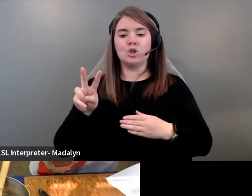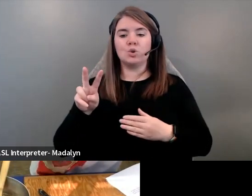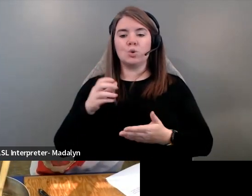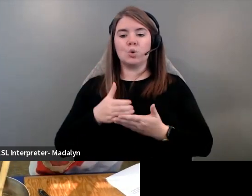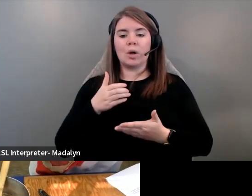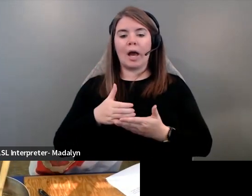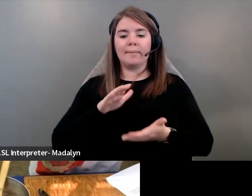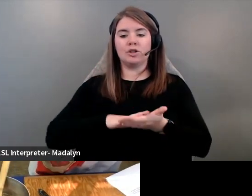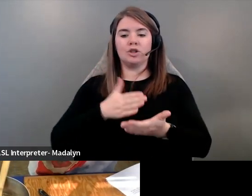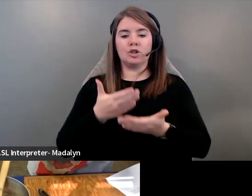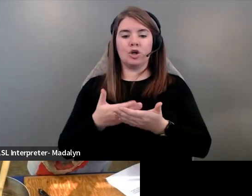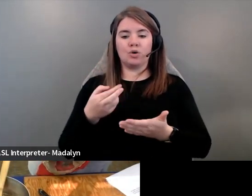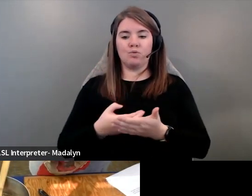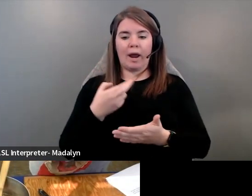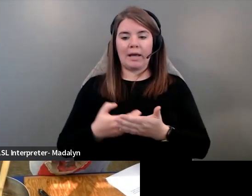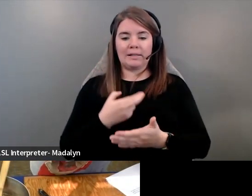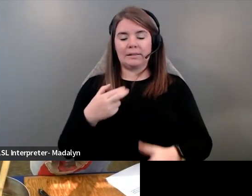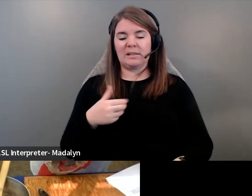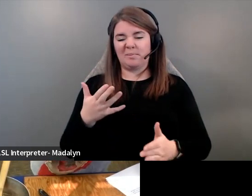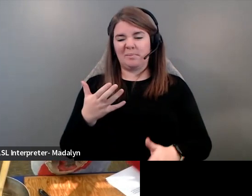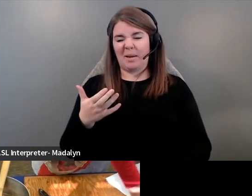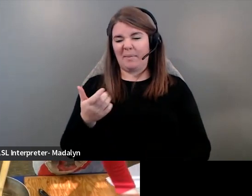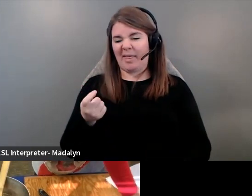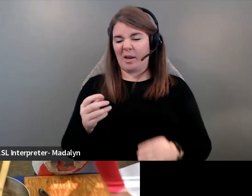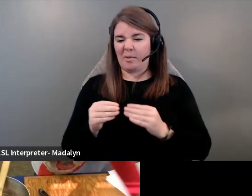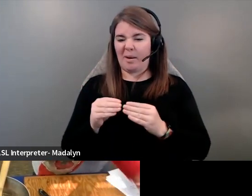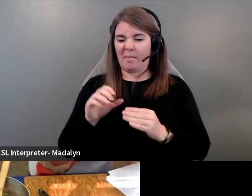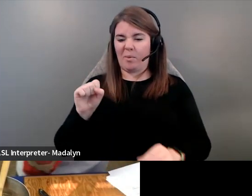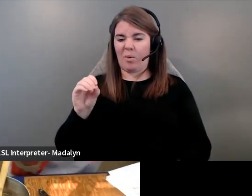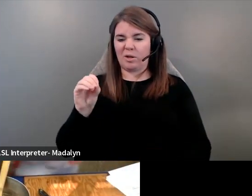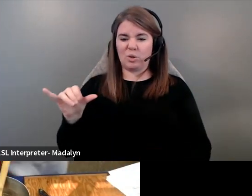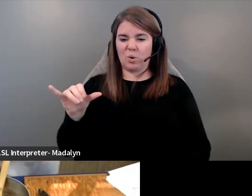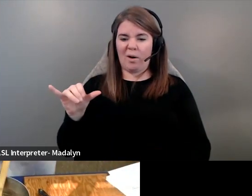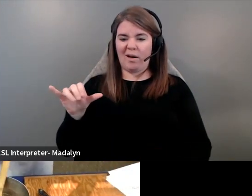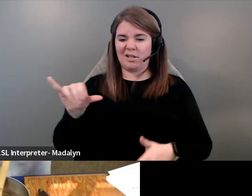some soy sauce to taste, and it'll be ready to eat. Package it up.